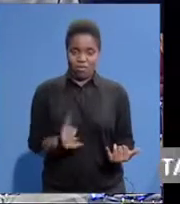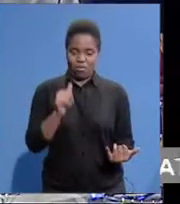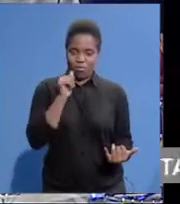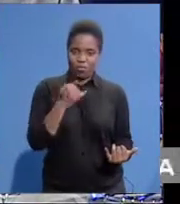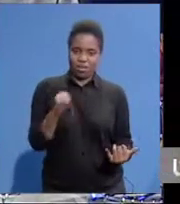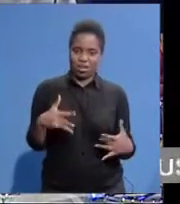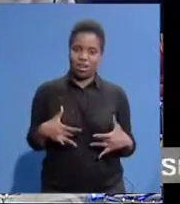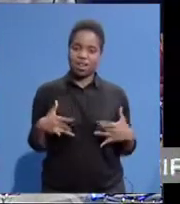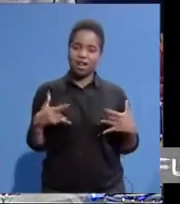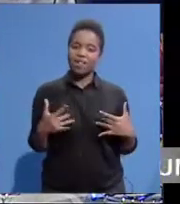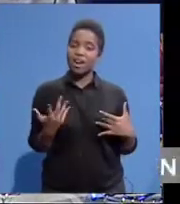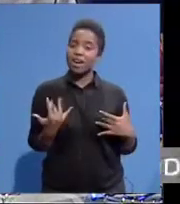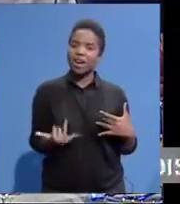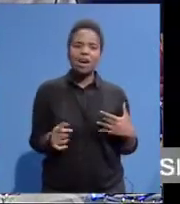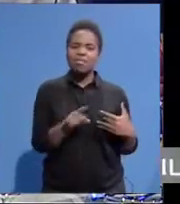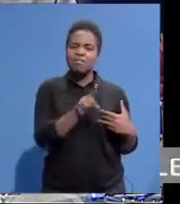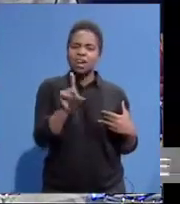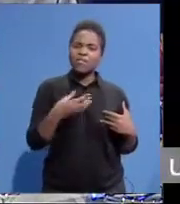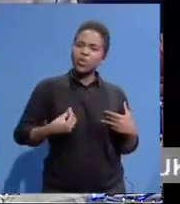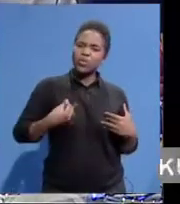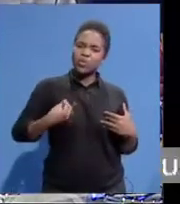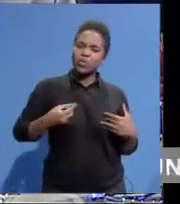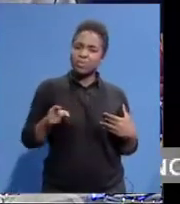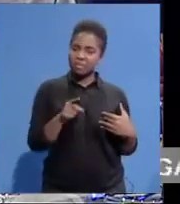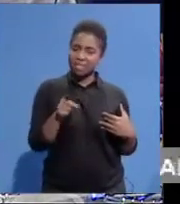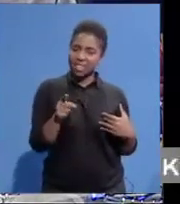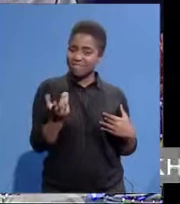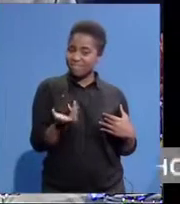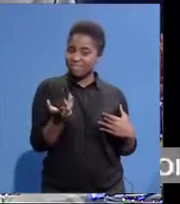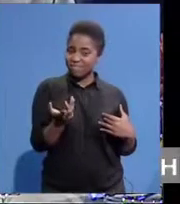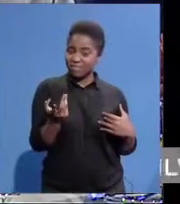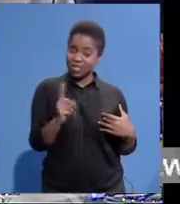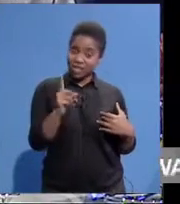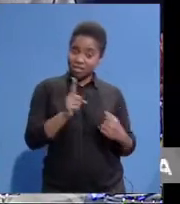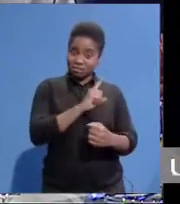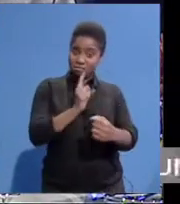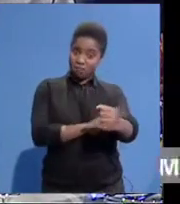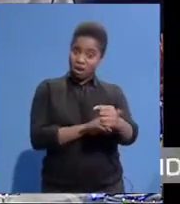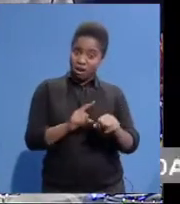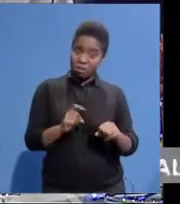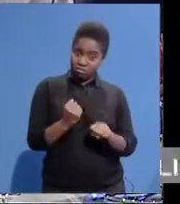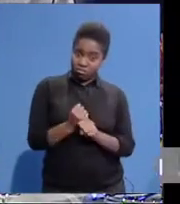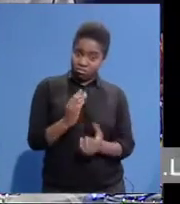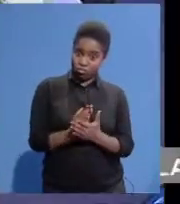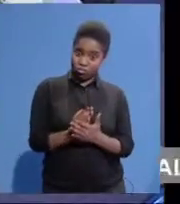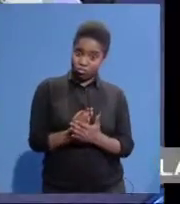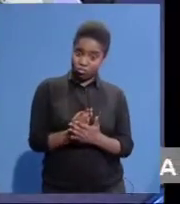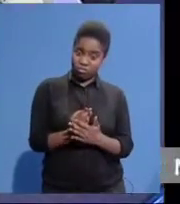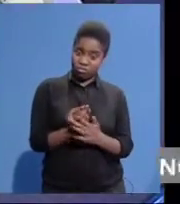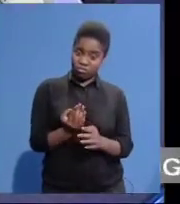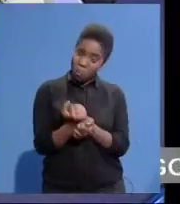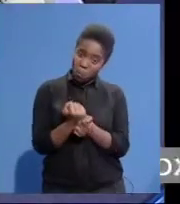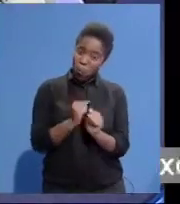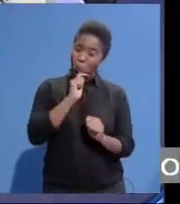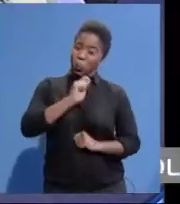the refrain of the time now for the Youth League, and does it have the wherewithal to make that a reality? I think